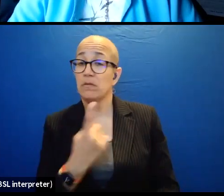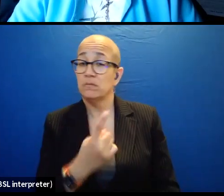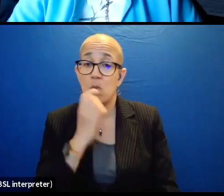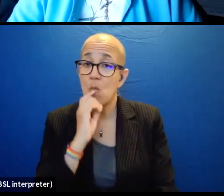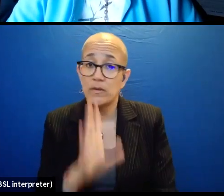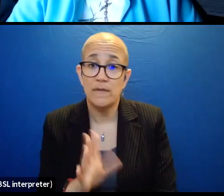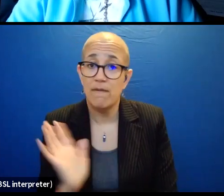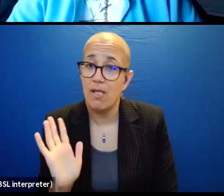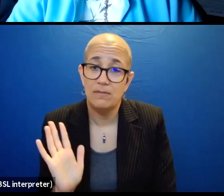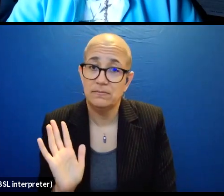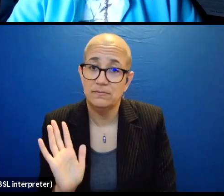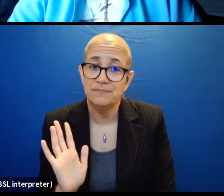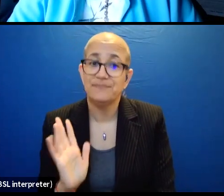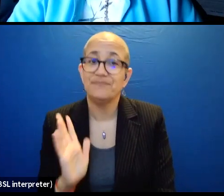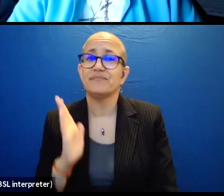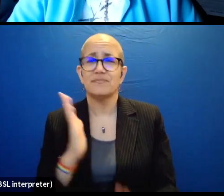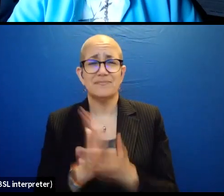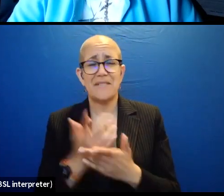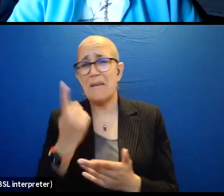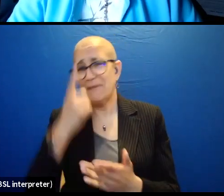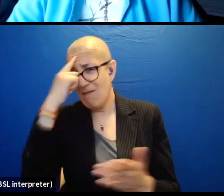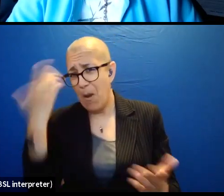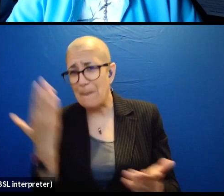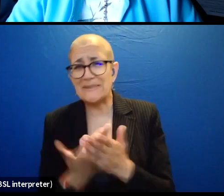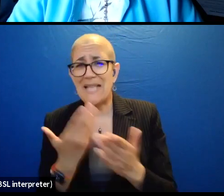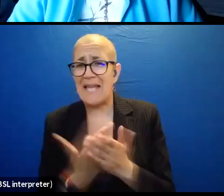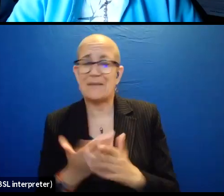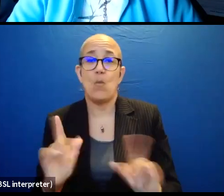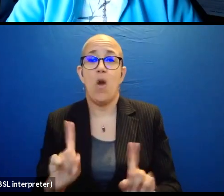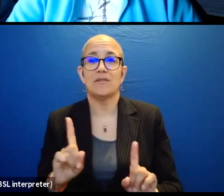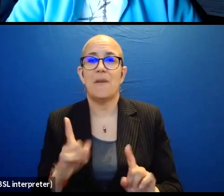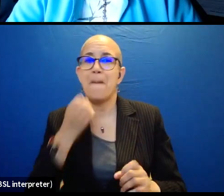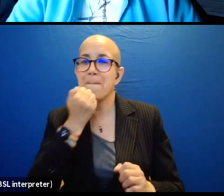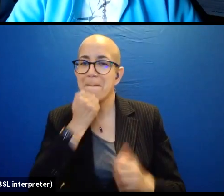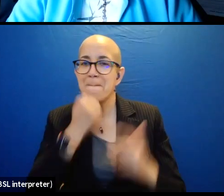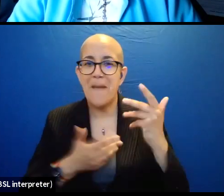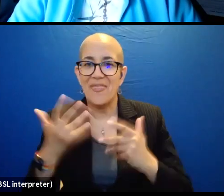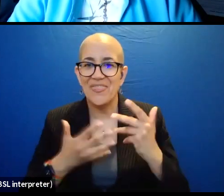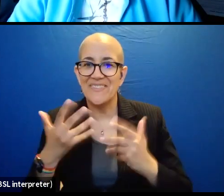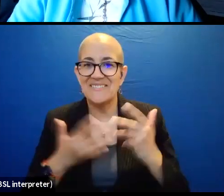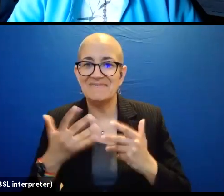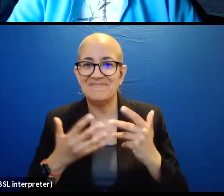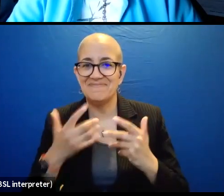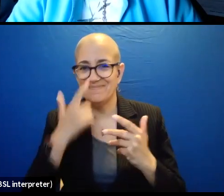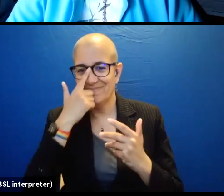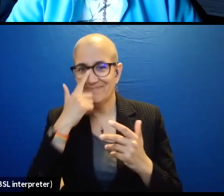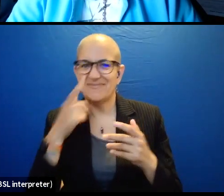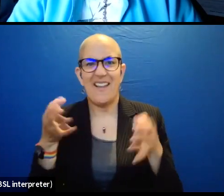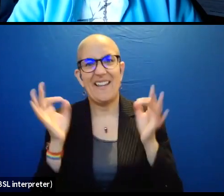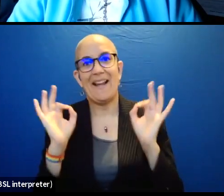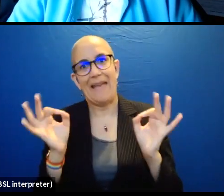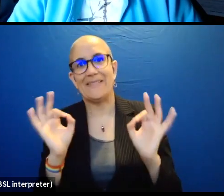and absolutely obsessed by maths. And it's a very, you know, classic